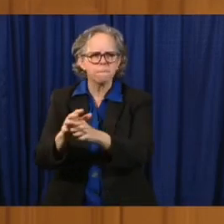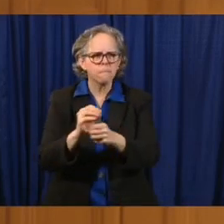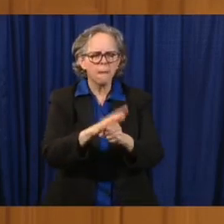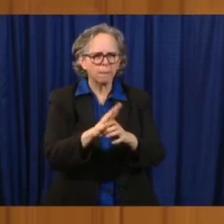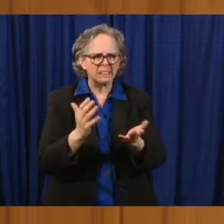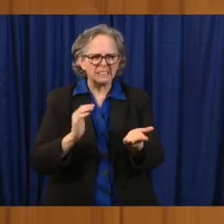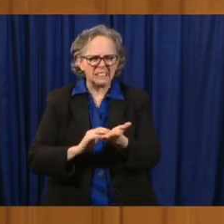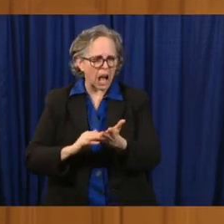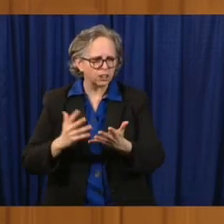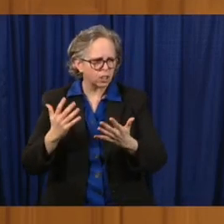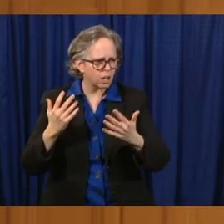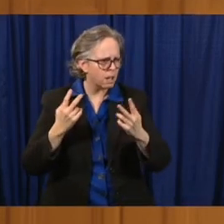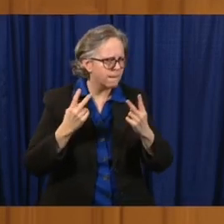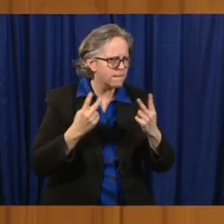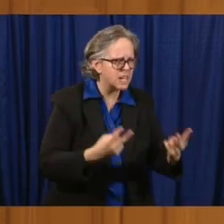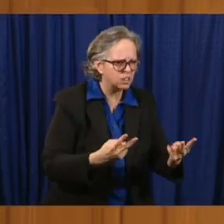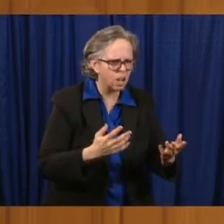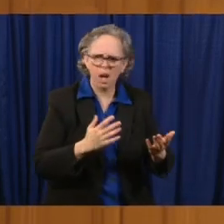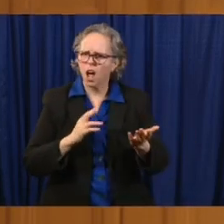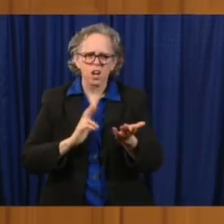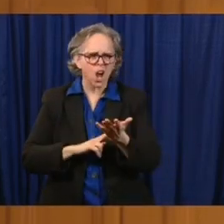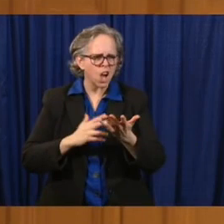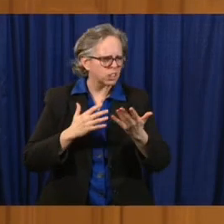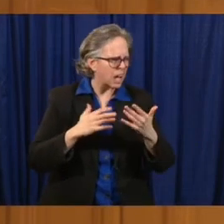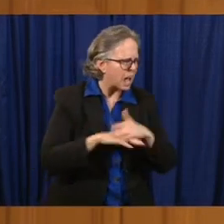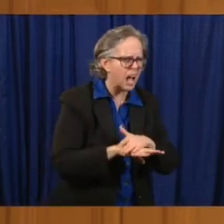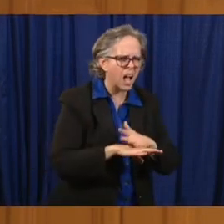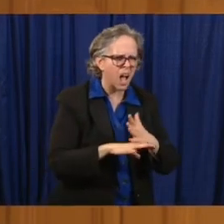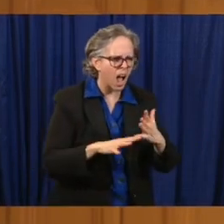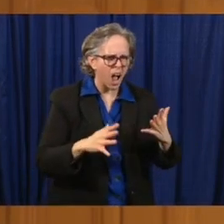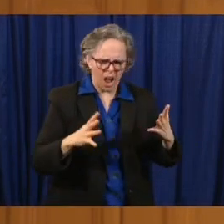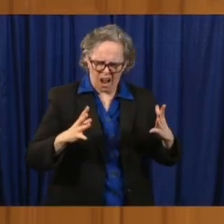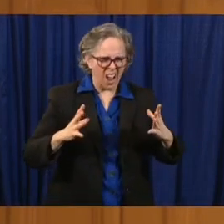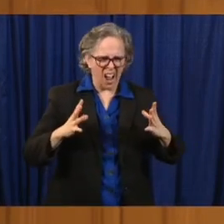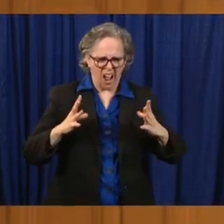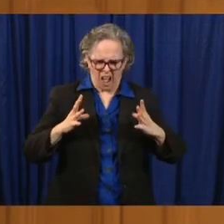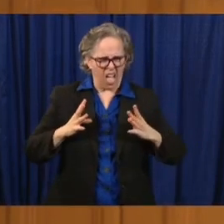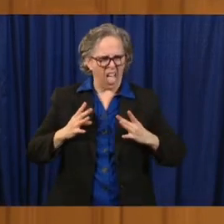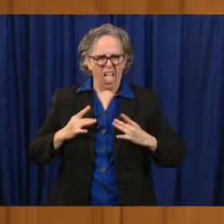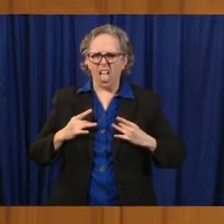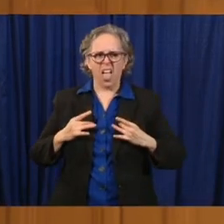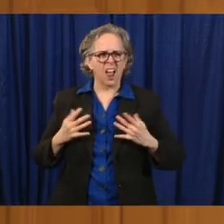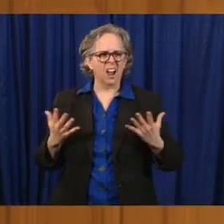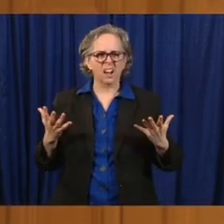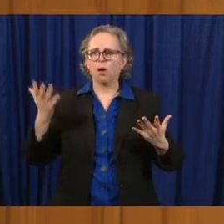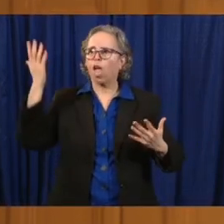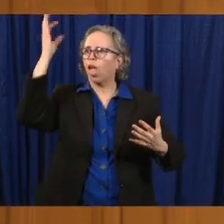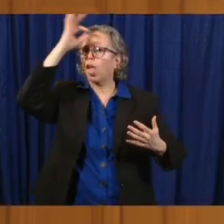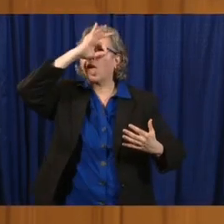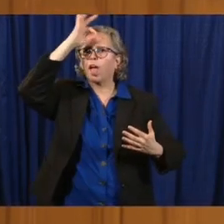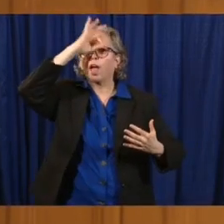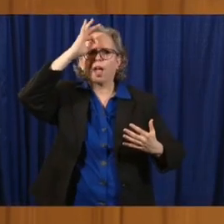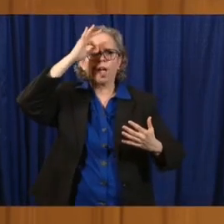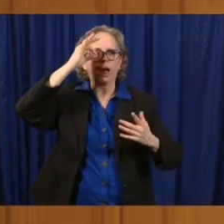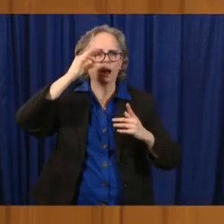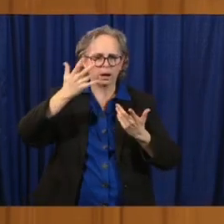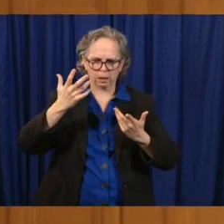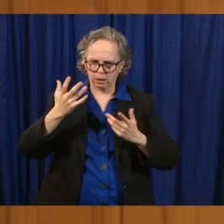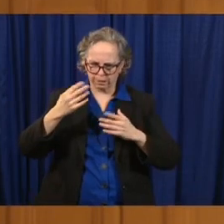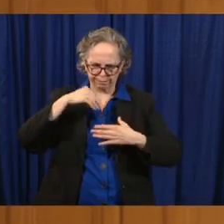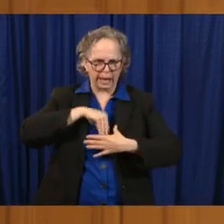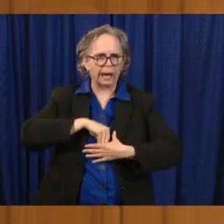any one of us could asymptomatically be carrying this virus from the community into a place like this. That's why we have so many of the rules